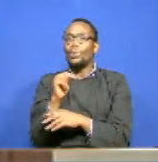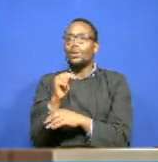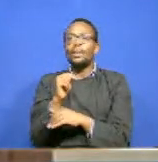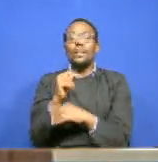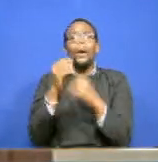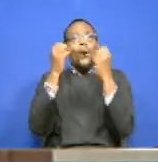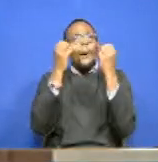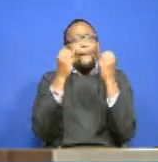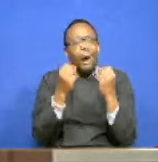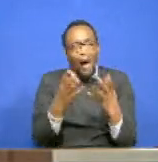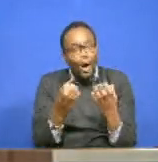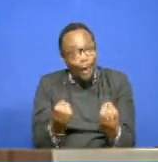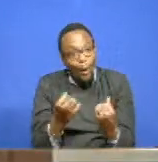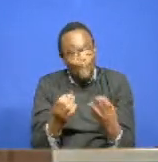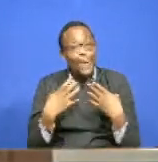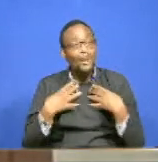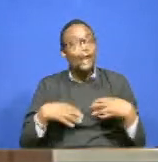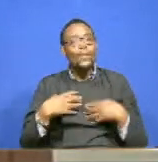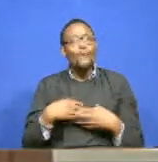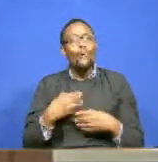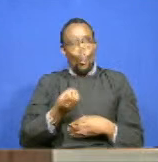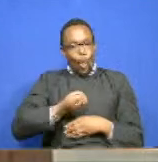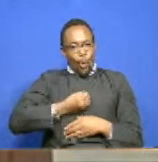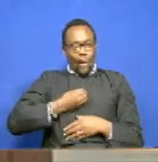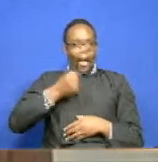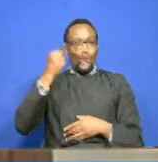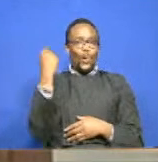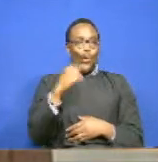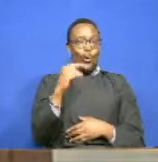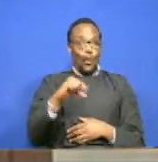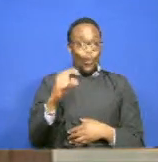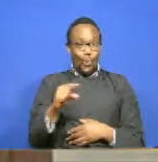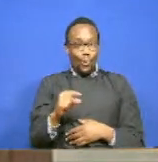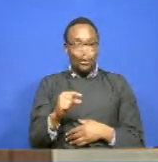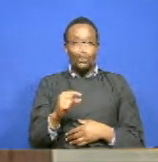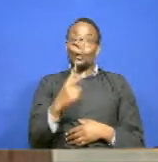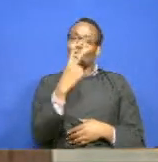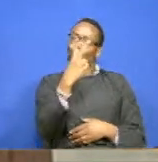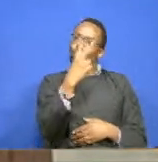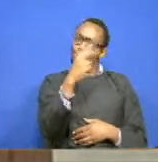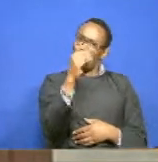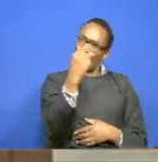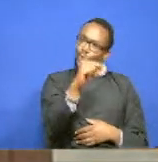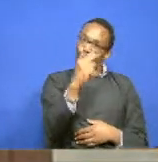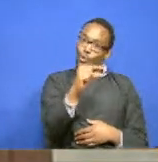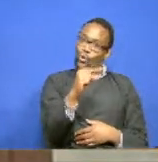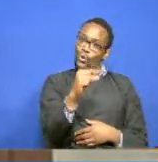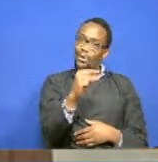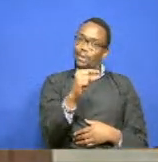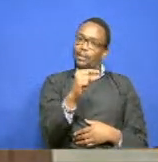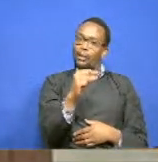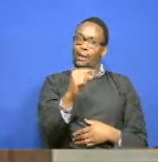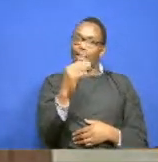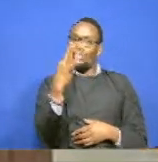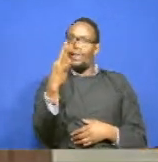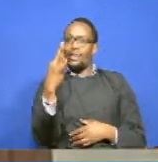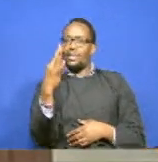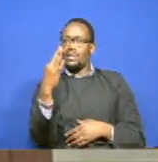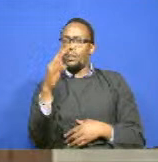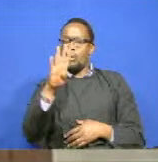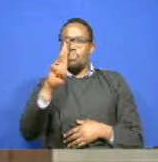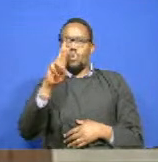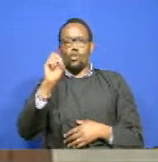valued of the medals. So a country with two gold medals and only three bronzes and